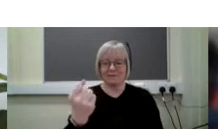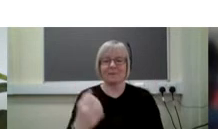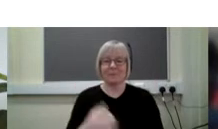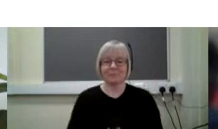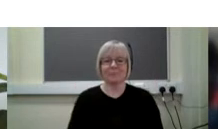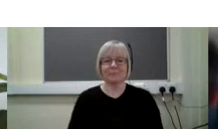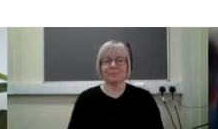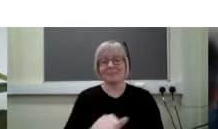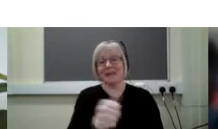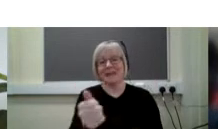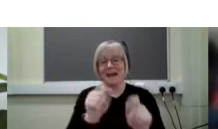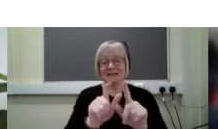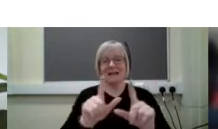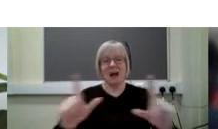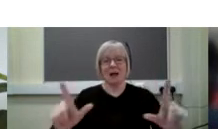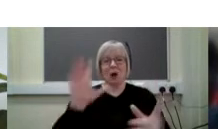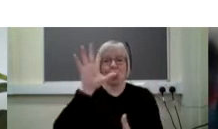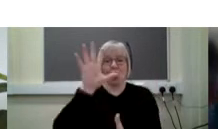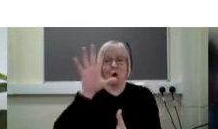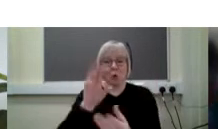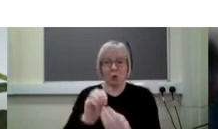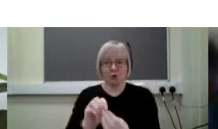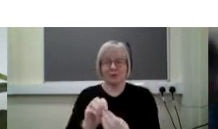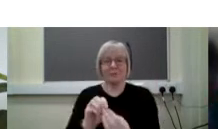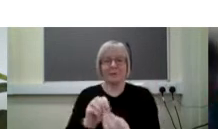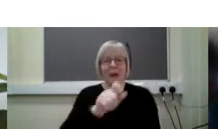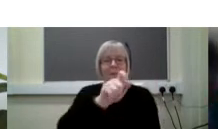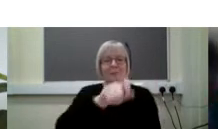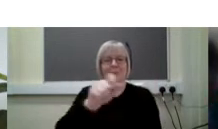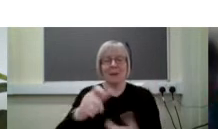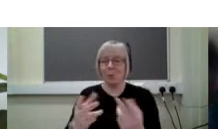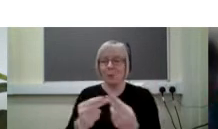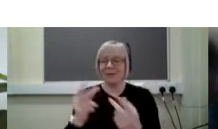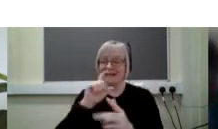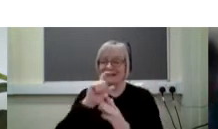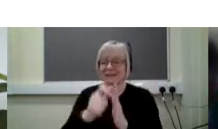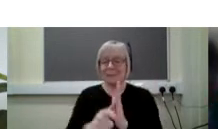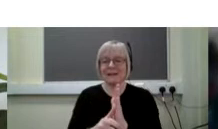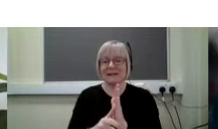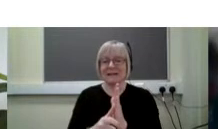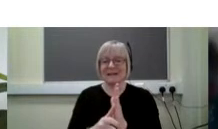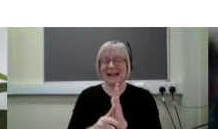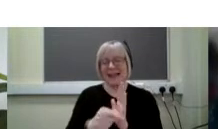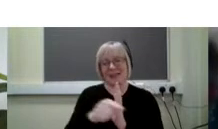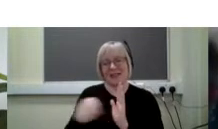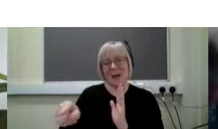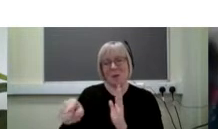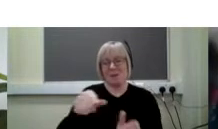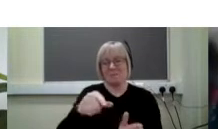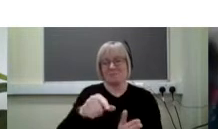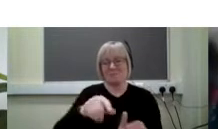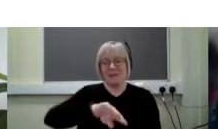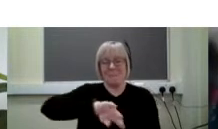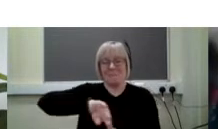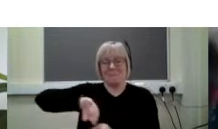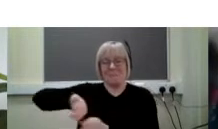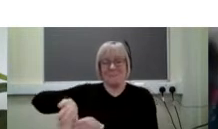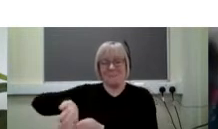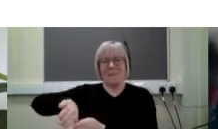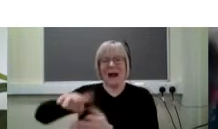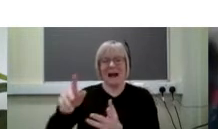So just to conclude, we found that people with disabilities were often marginalised already and financially